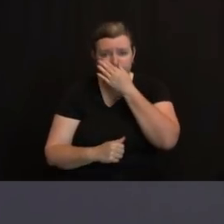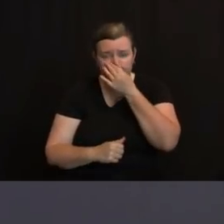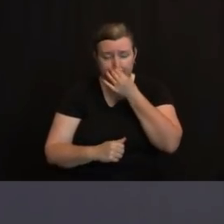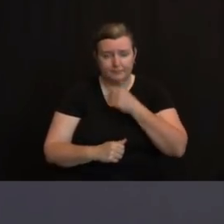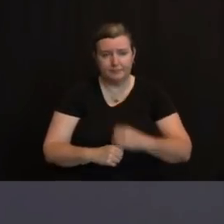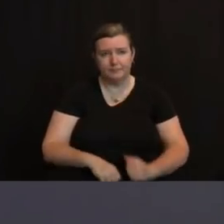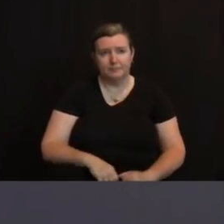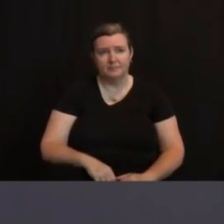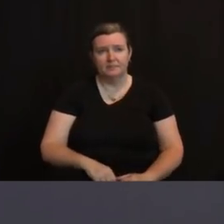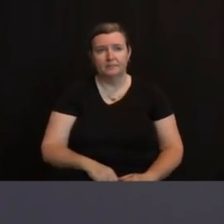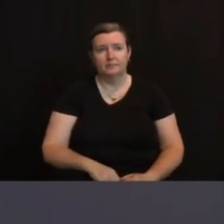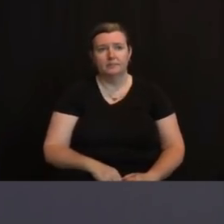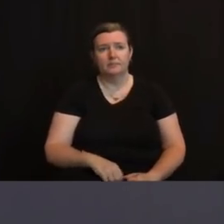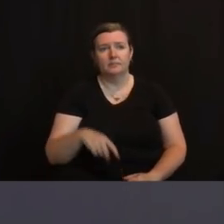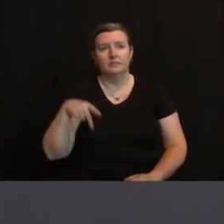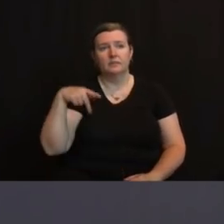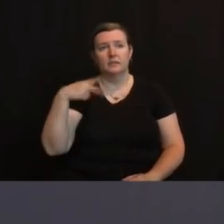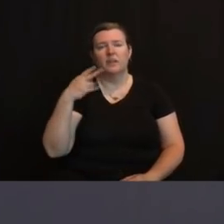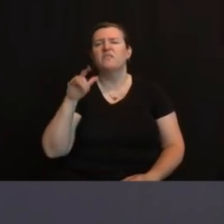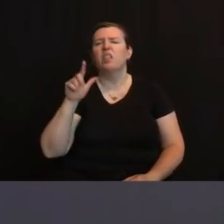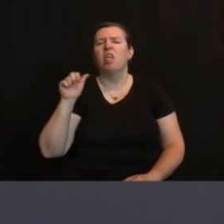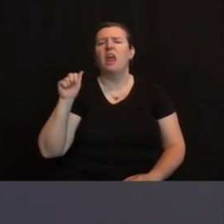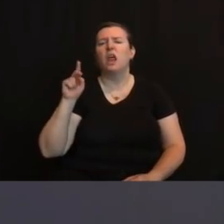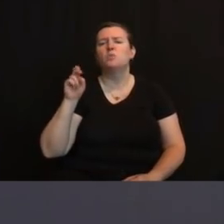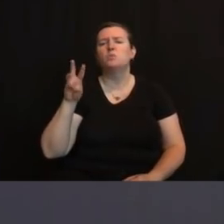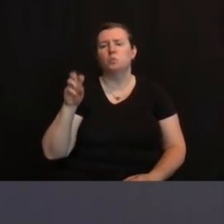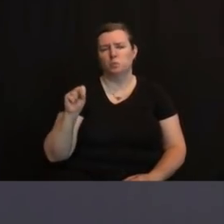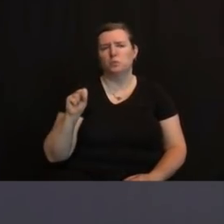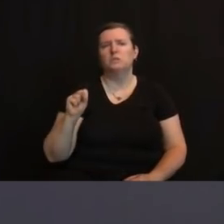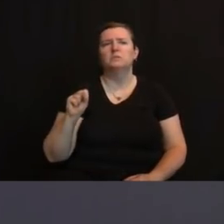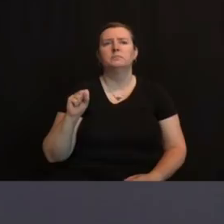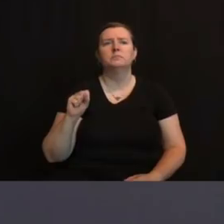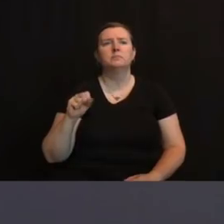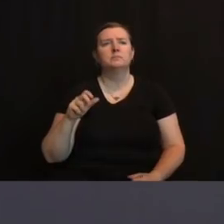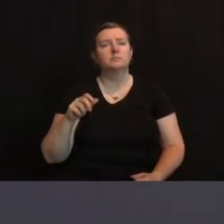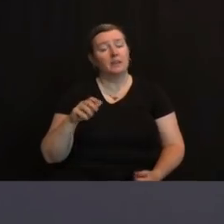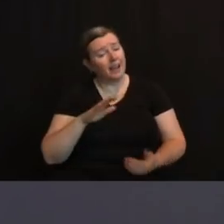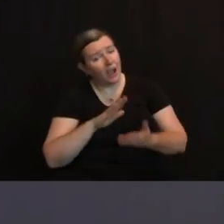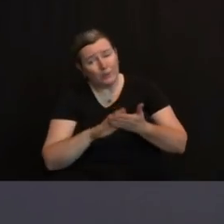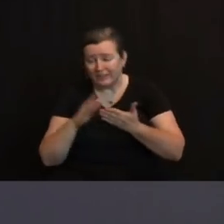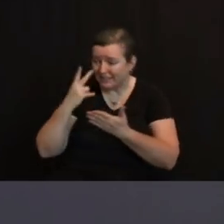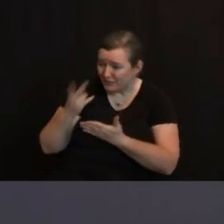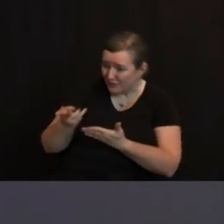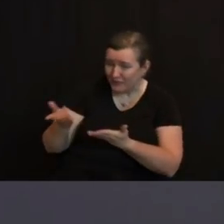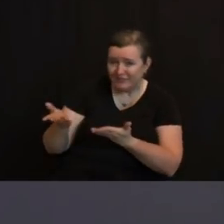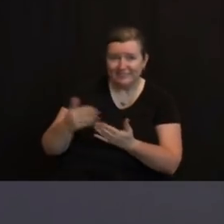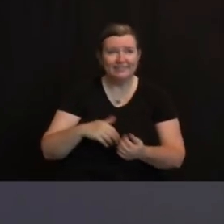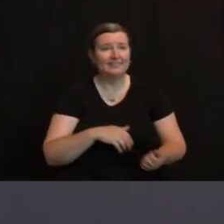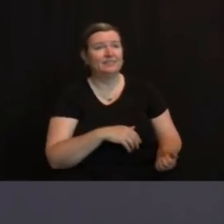Phil Andrews, New Jersey News Network. Nice to see you. Yeah, nice to be seen. Two quick